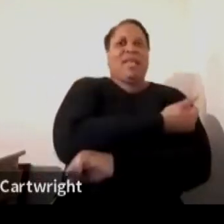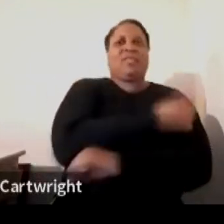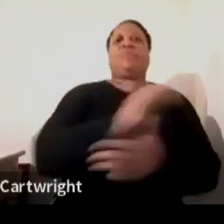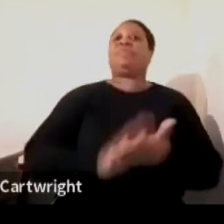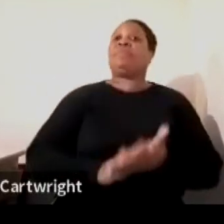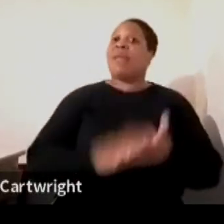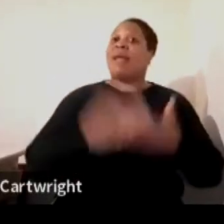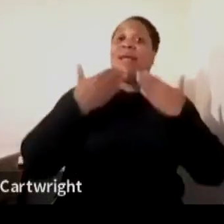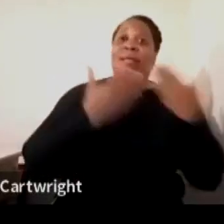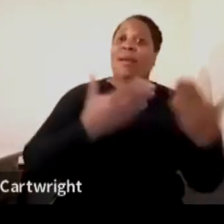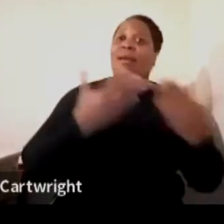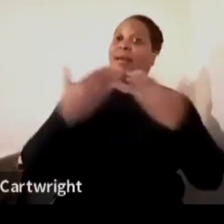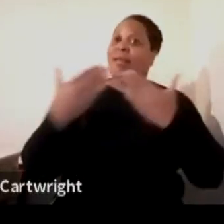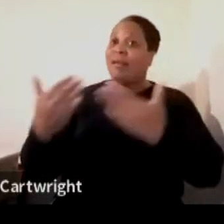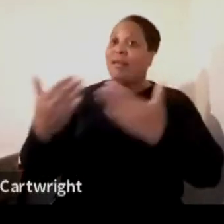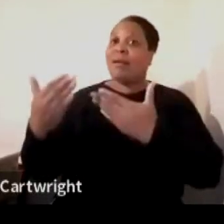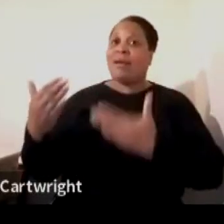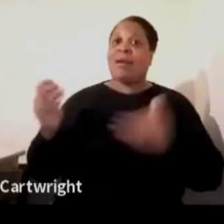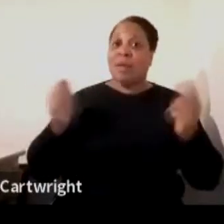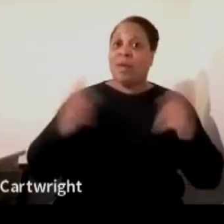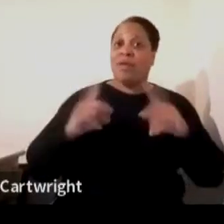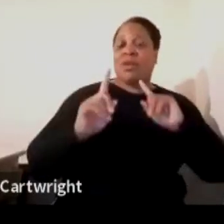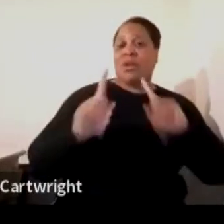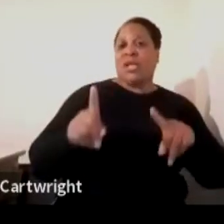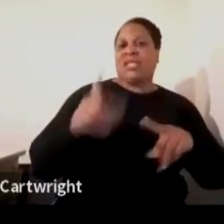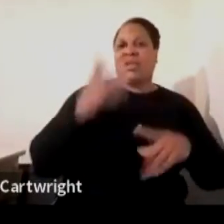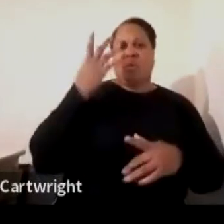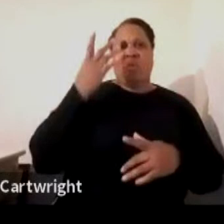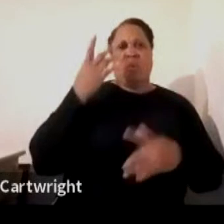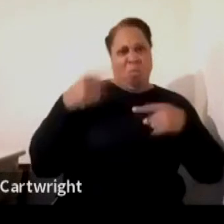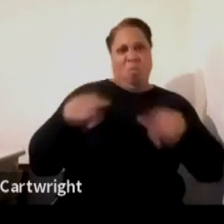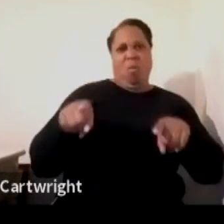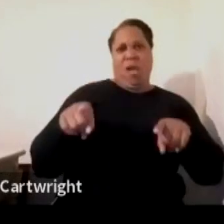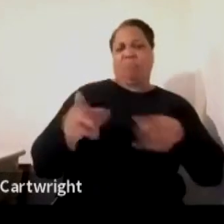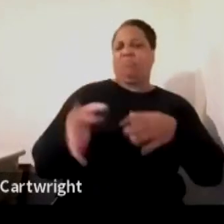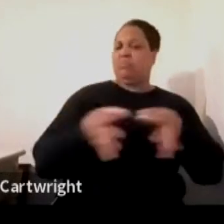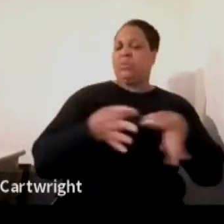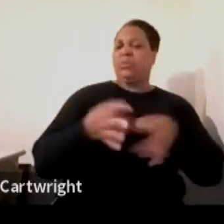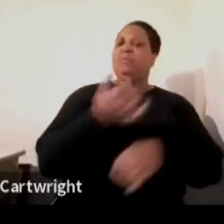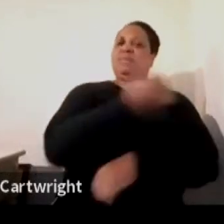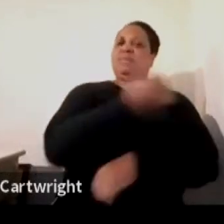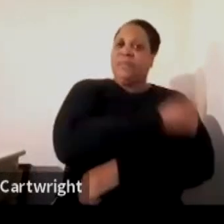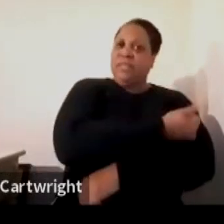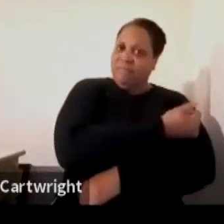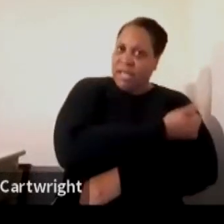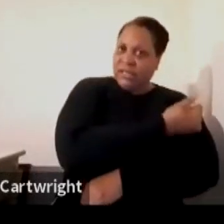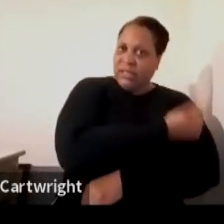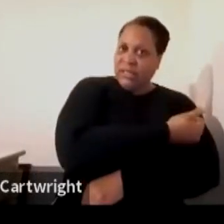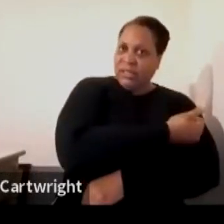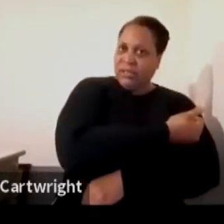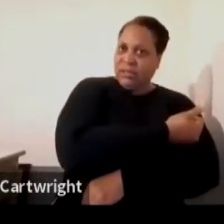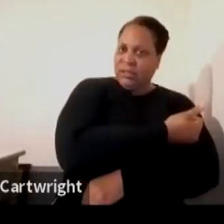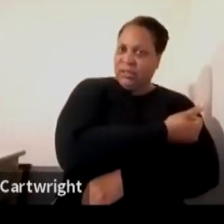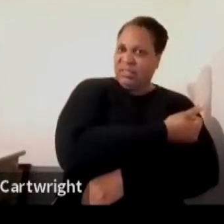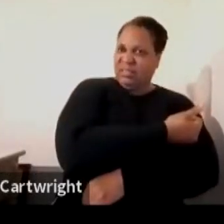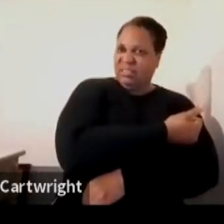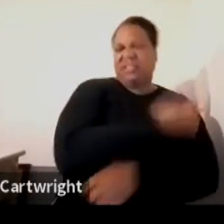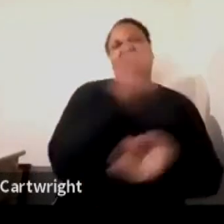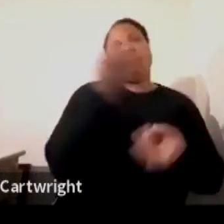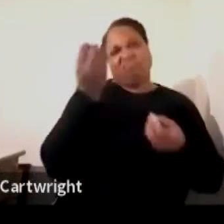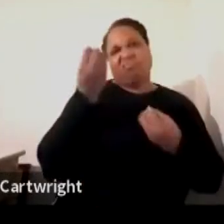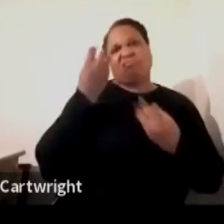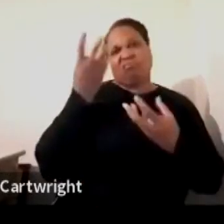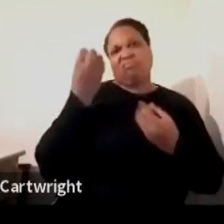And so while we're talking very specifically about the vaccine, can you share your thoughts on the